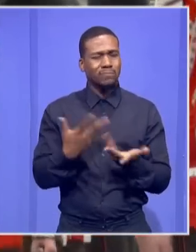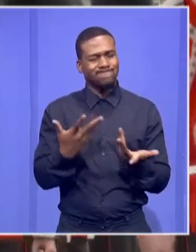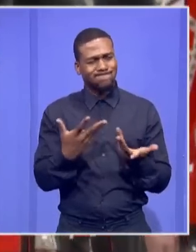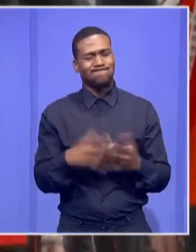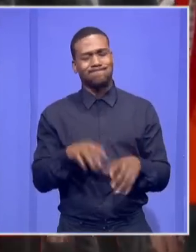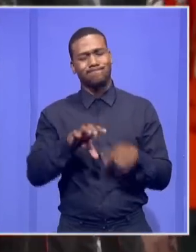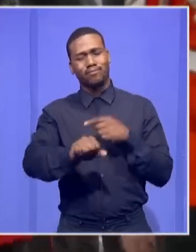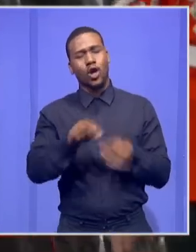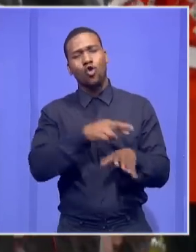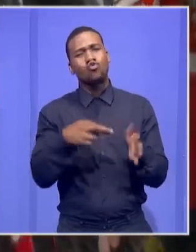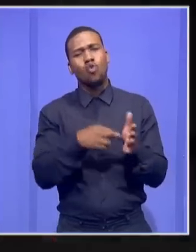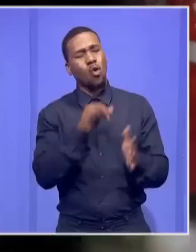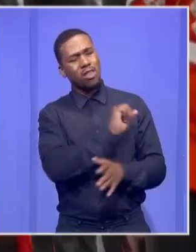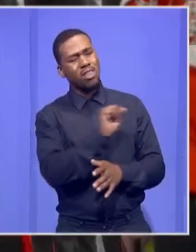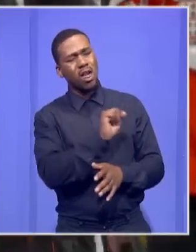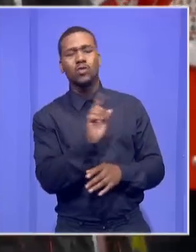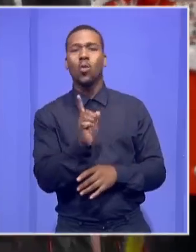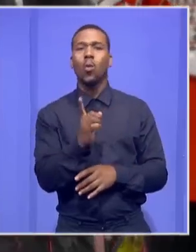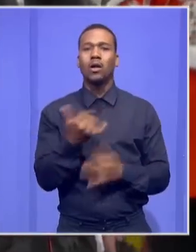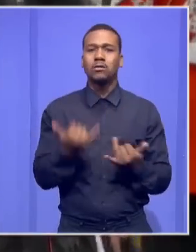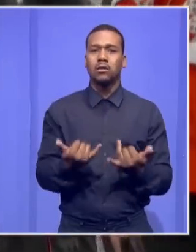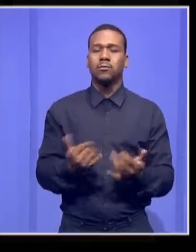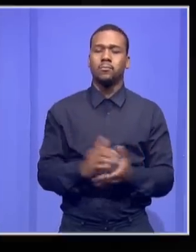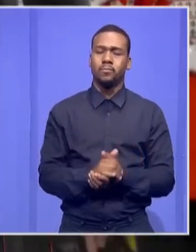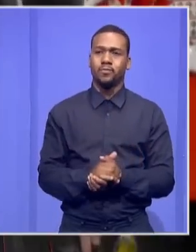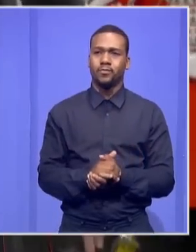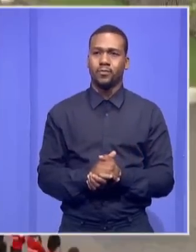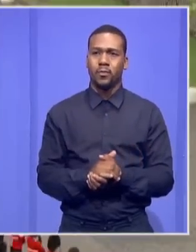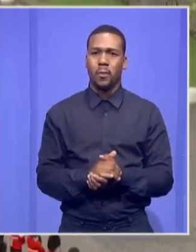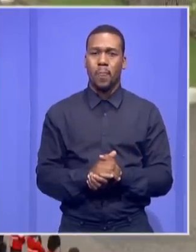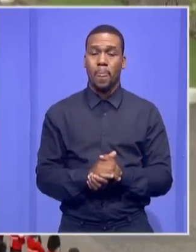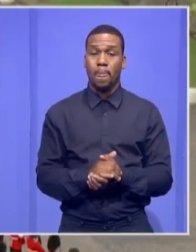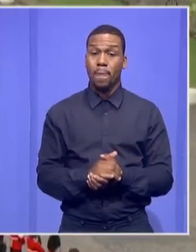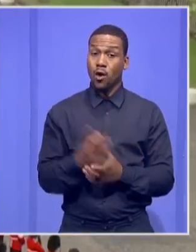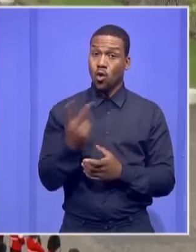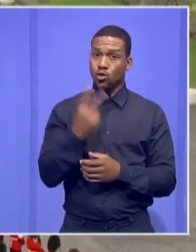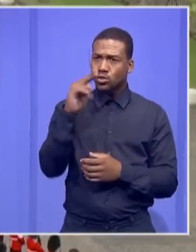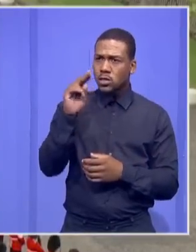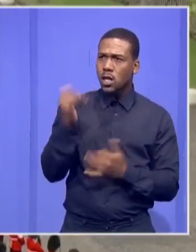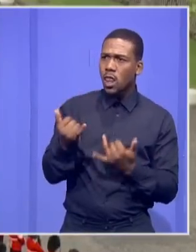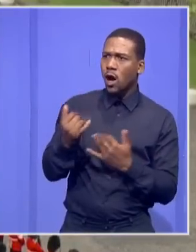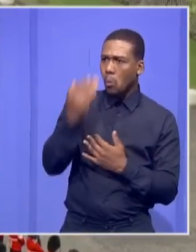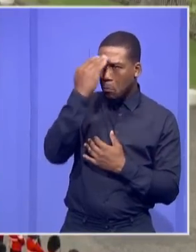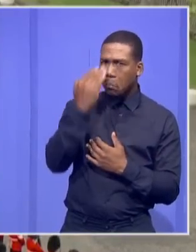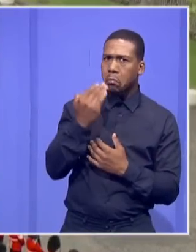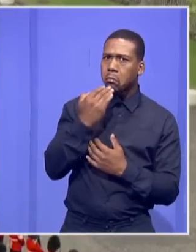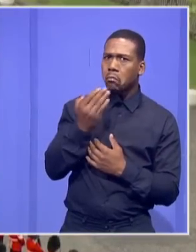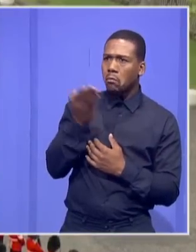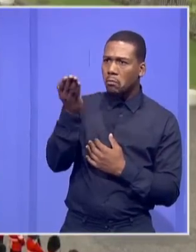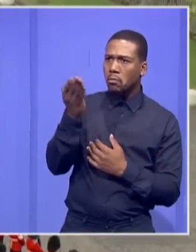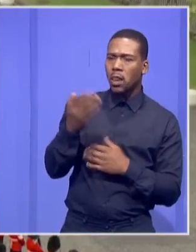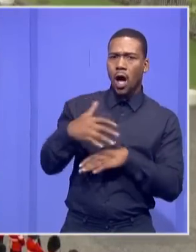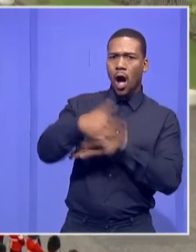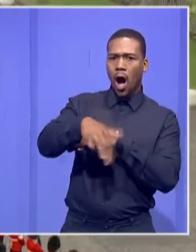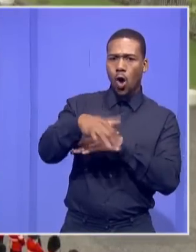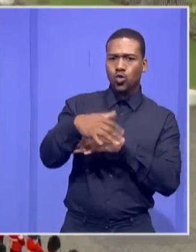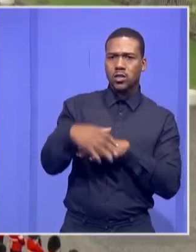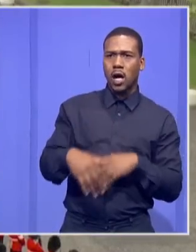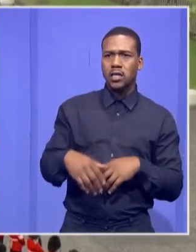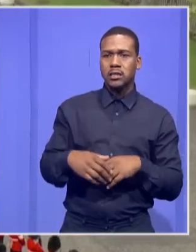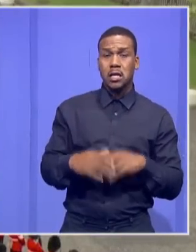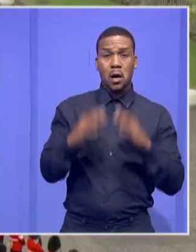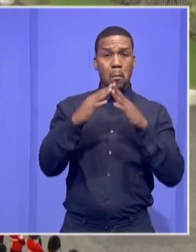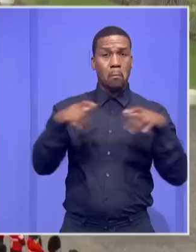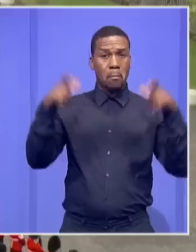21st century. And of course, now we're also seeing visuals outside the Buckingham Palace, and the King as well as